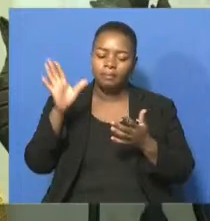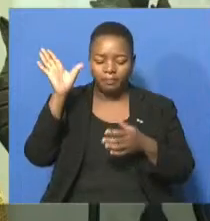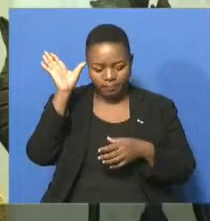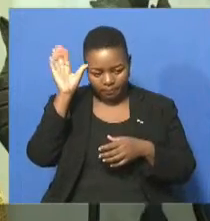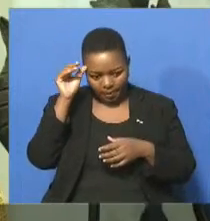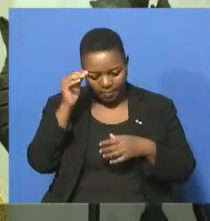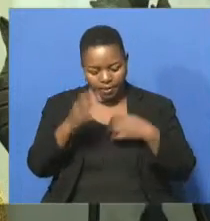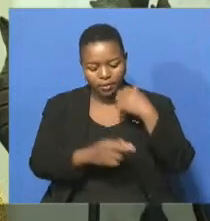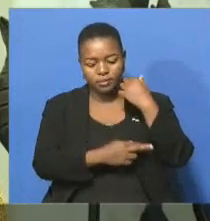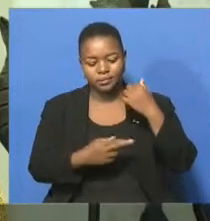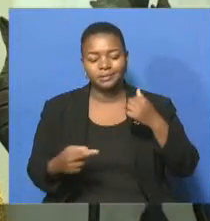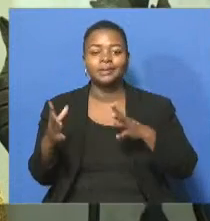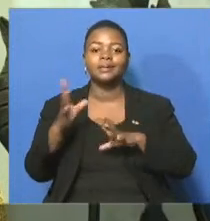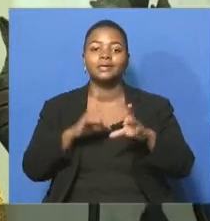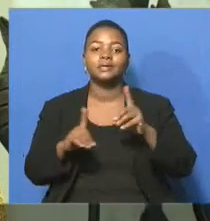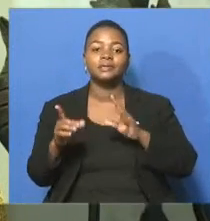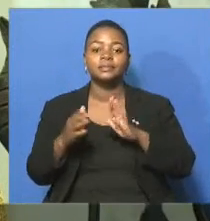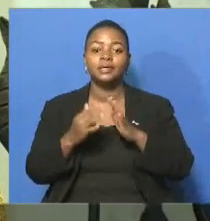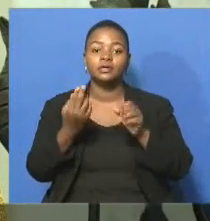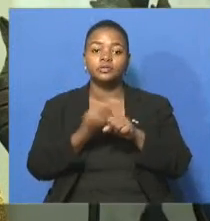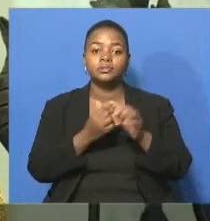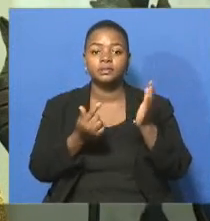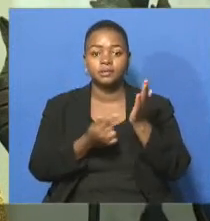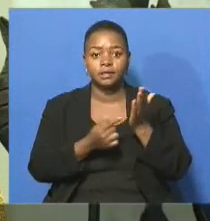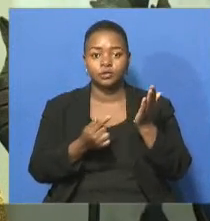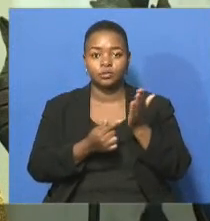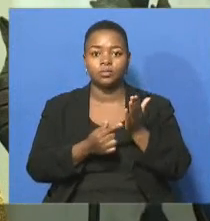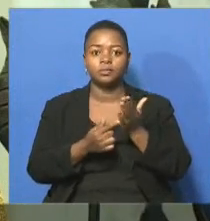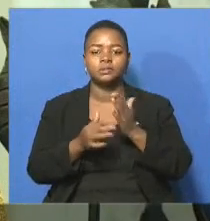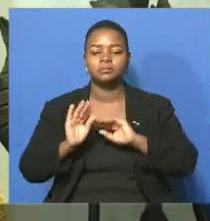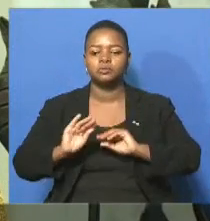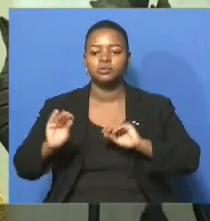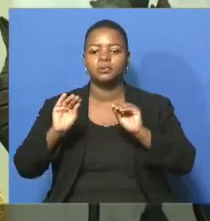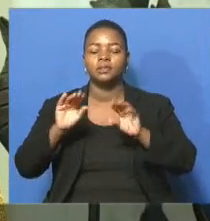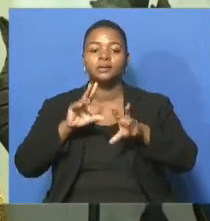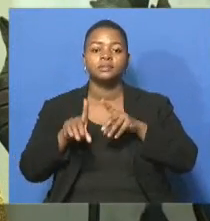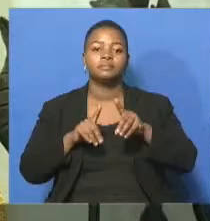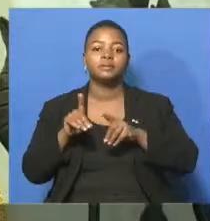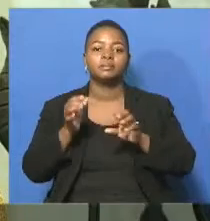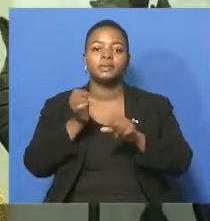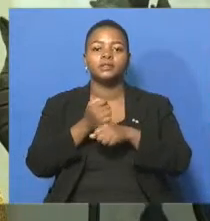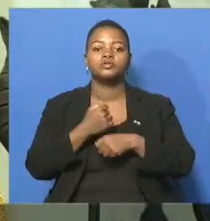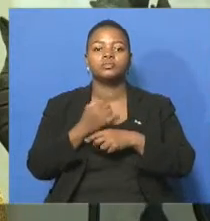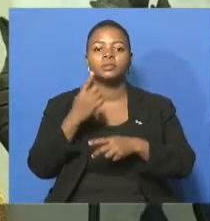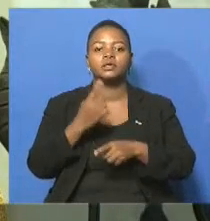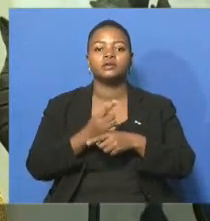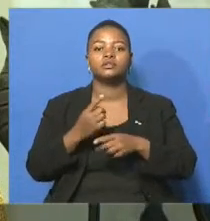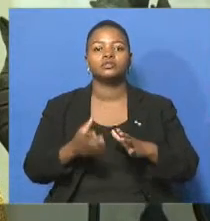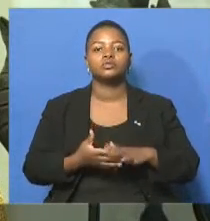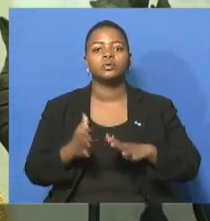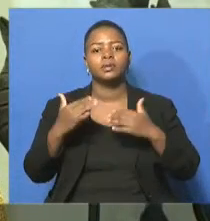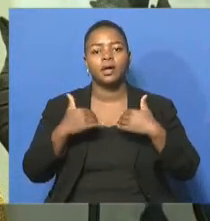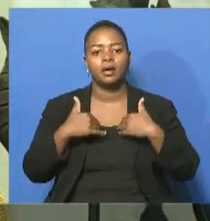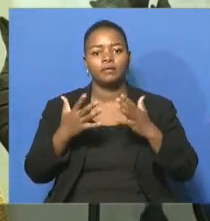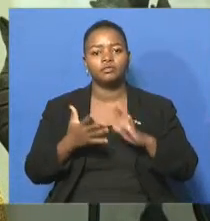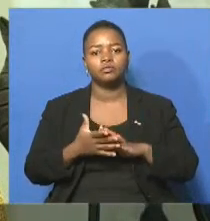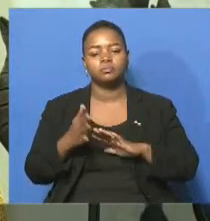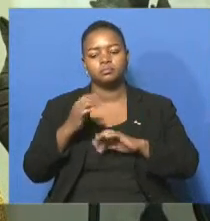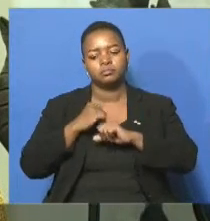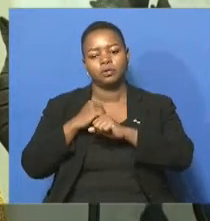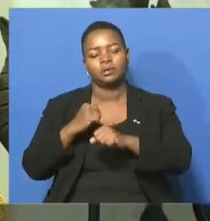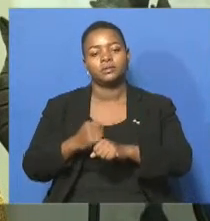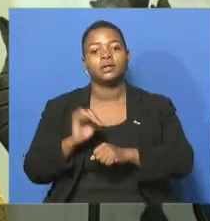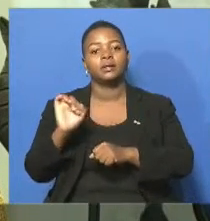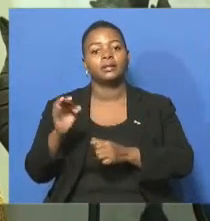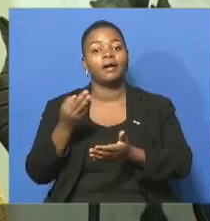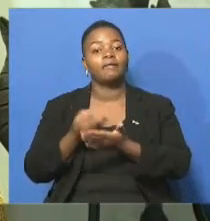of caution on the part of the public to ensure that obviously they guard against their financial security,